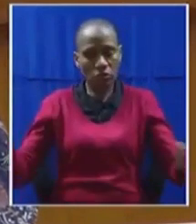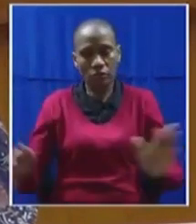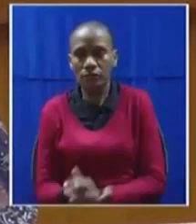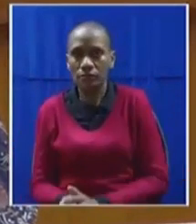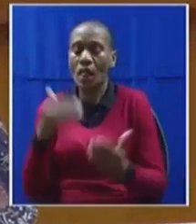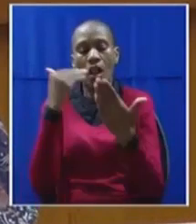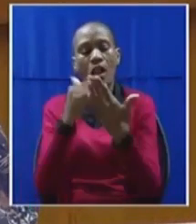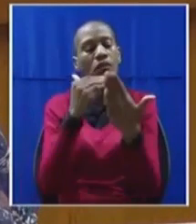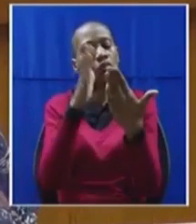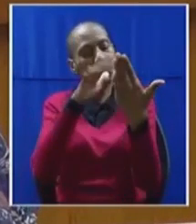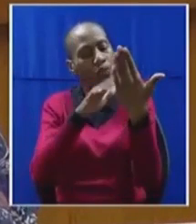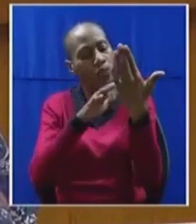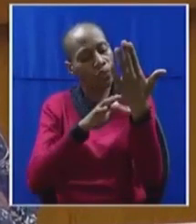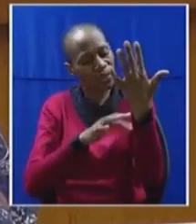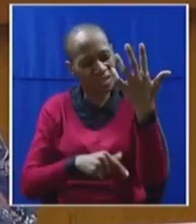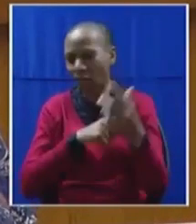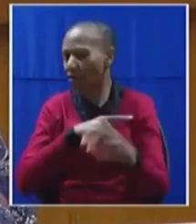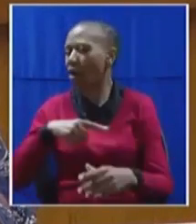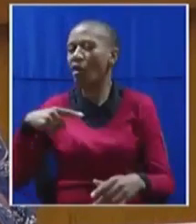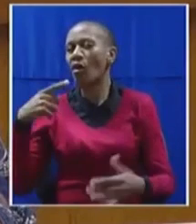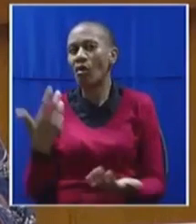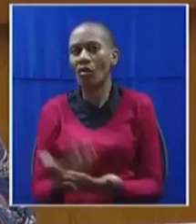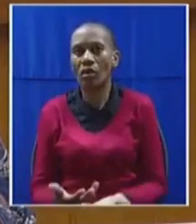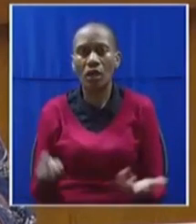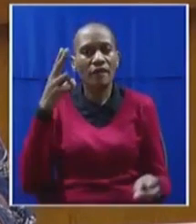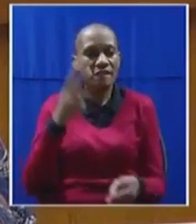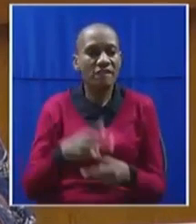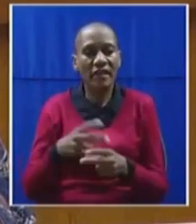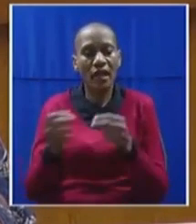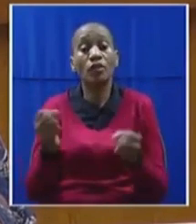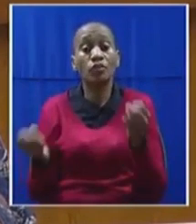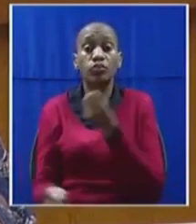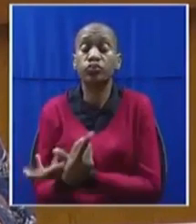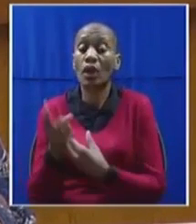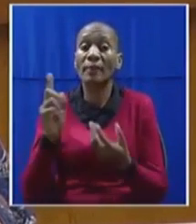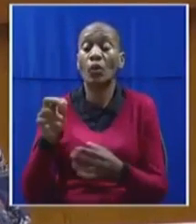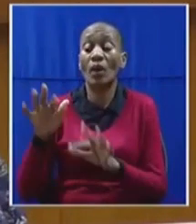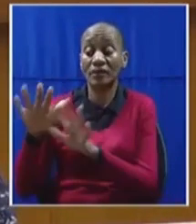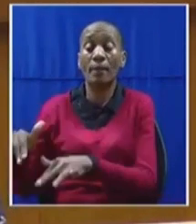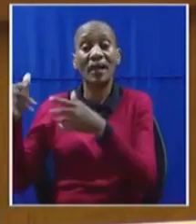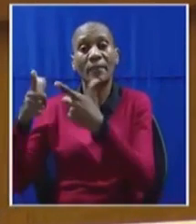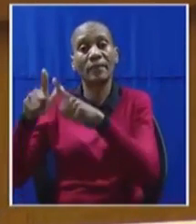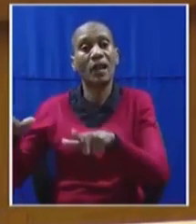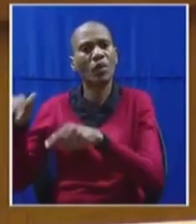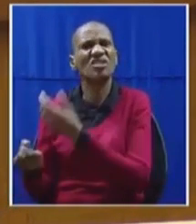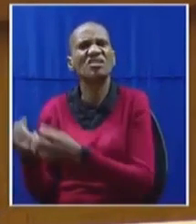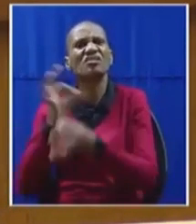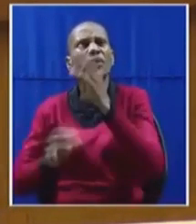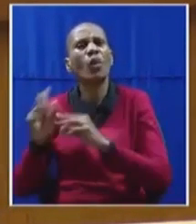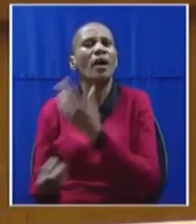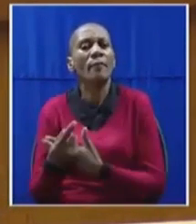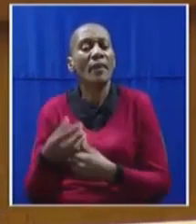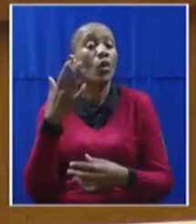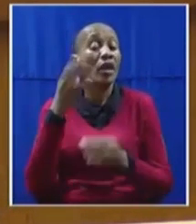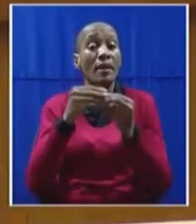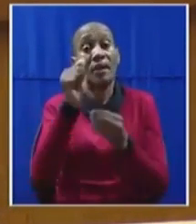goes on and on, and what was the inevitable outcome in our parliamentary lexicon in relation to what happens when a cadre does a